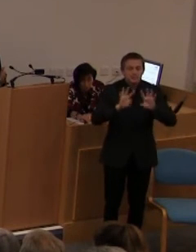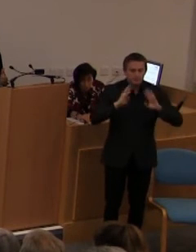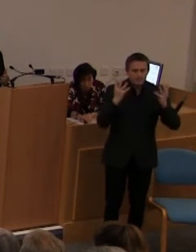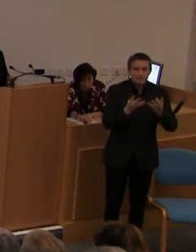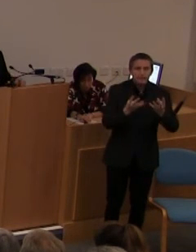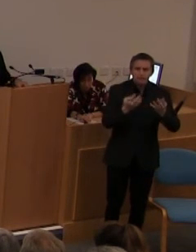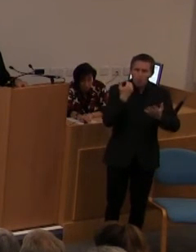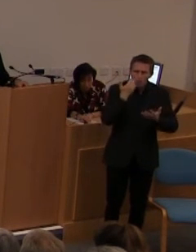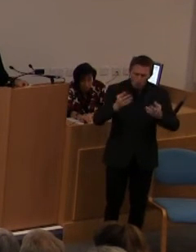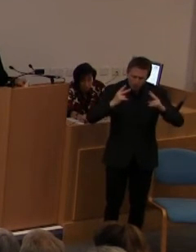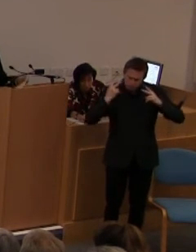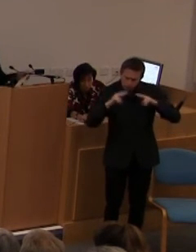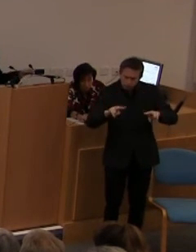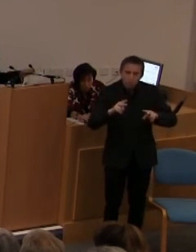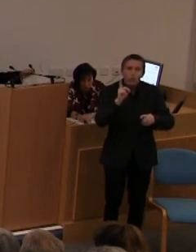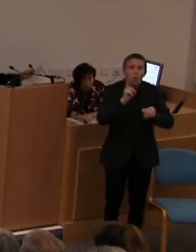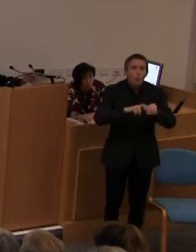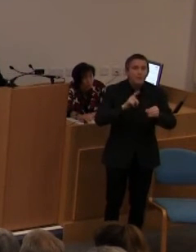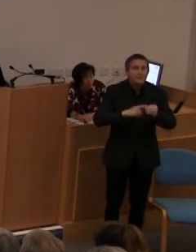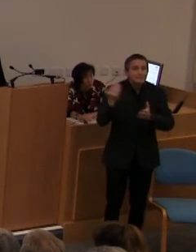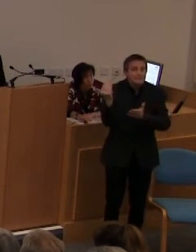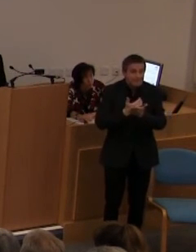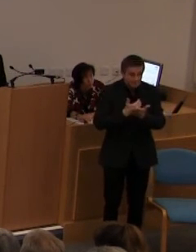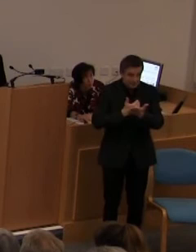under review and drives that forward.